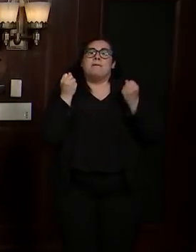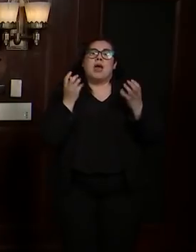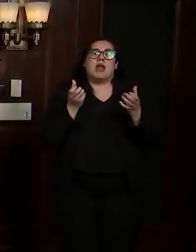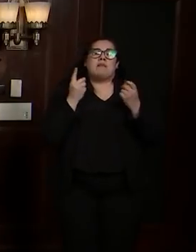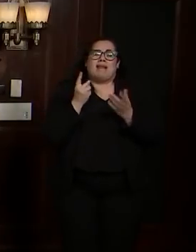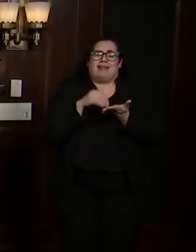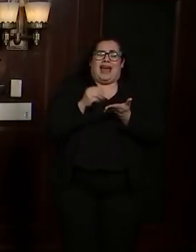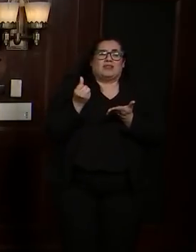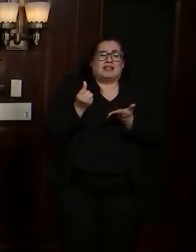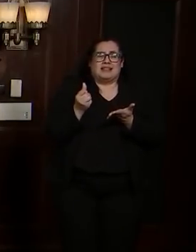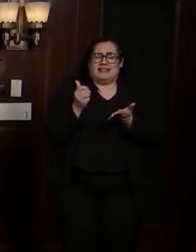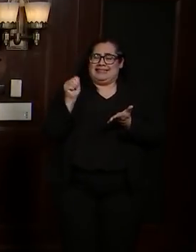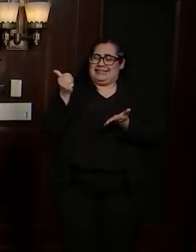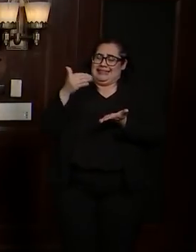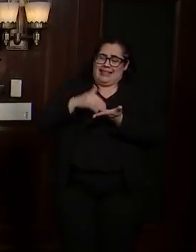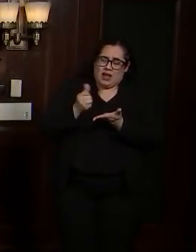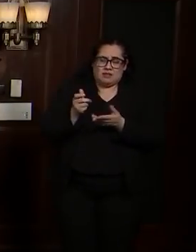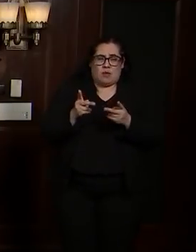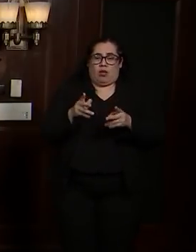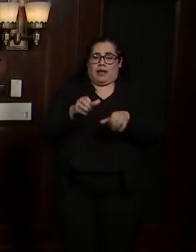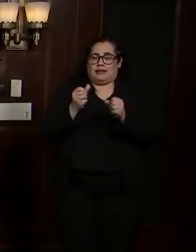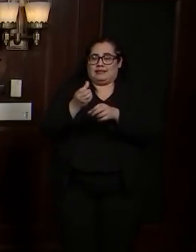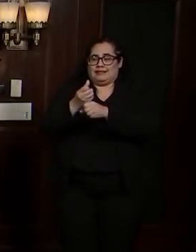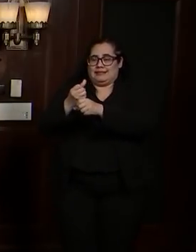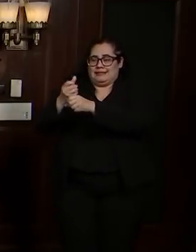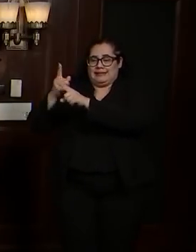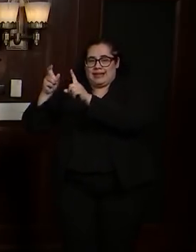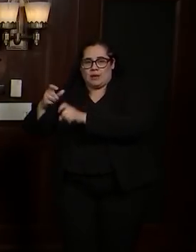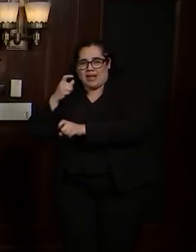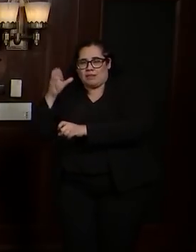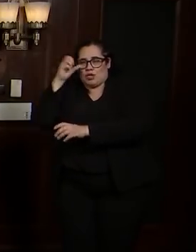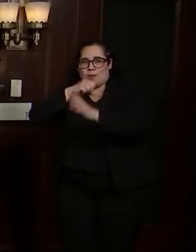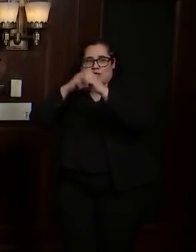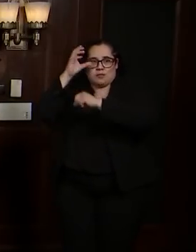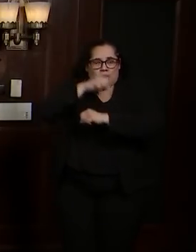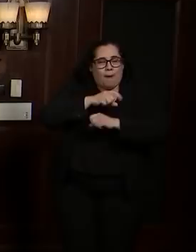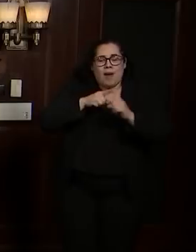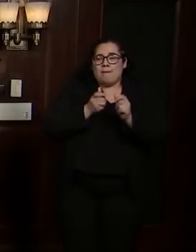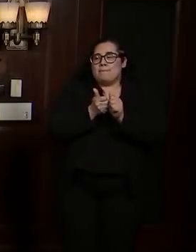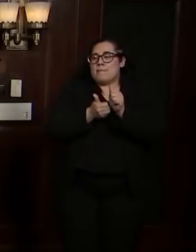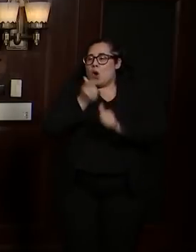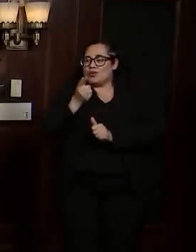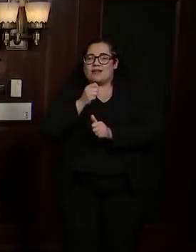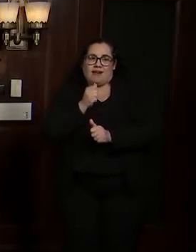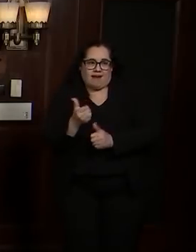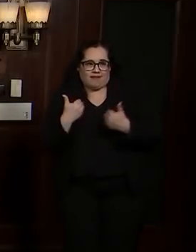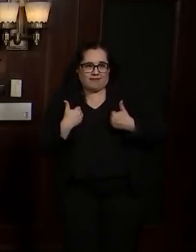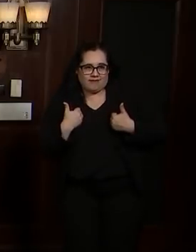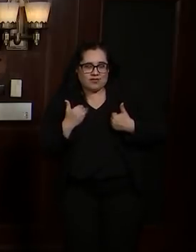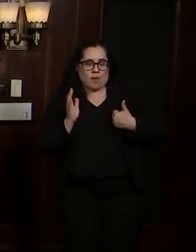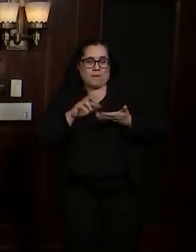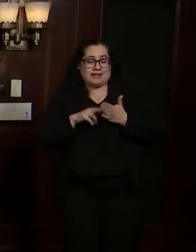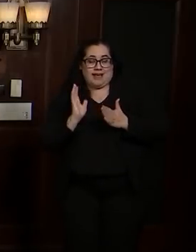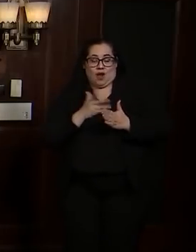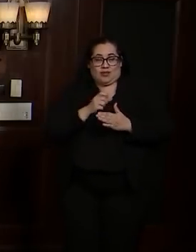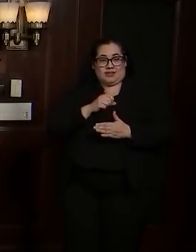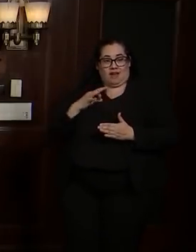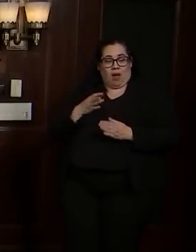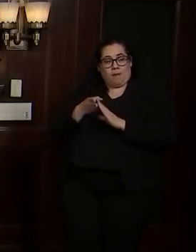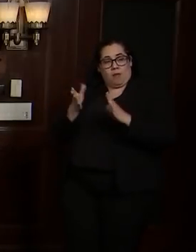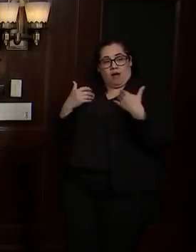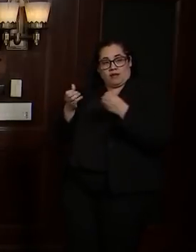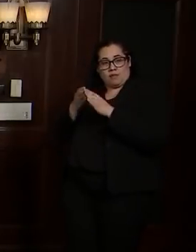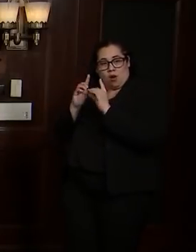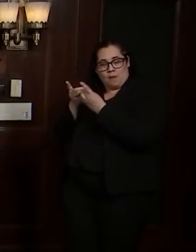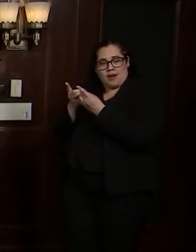thousands, tens of thousands of people who are getting tested because they're presumed cases, and the vast majority aren't. So our staff at the Public Health